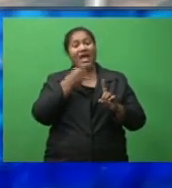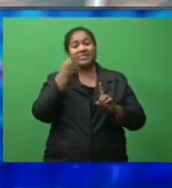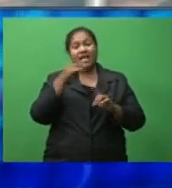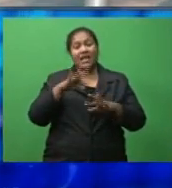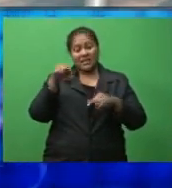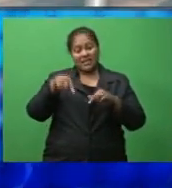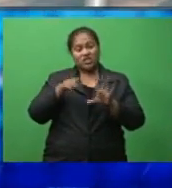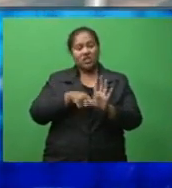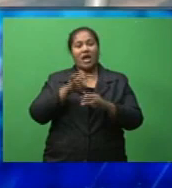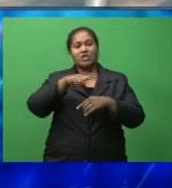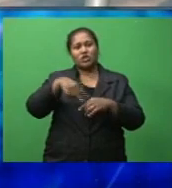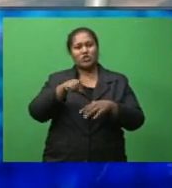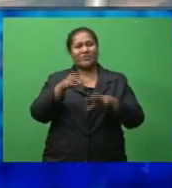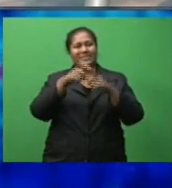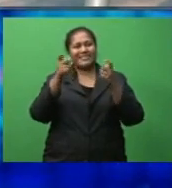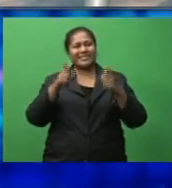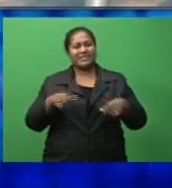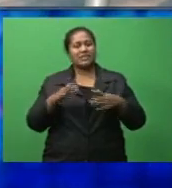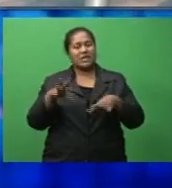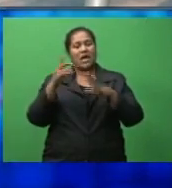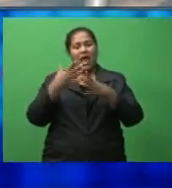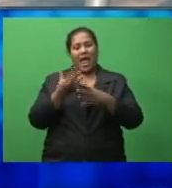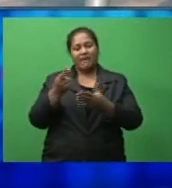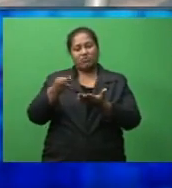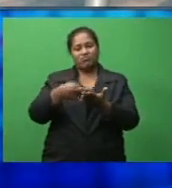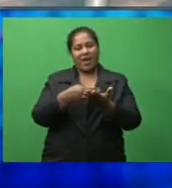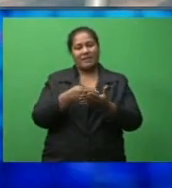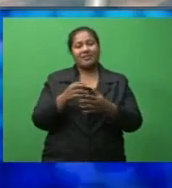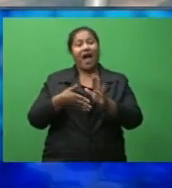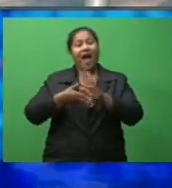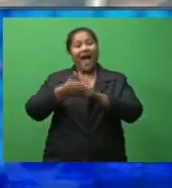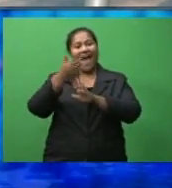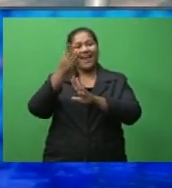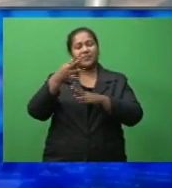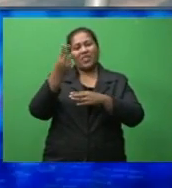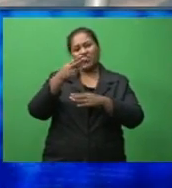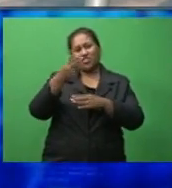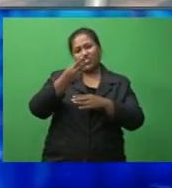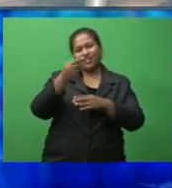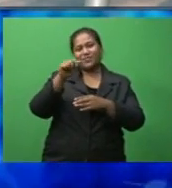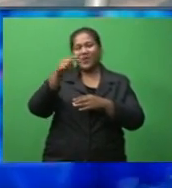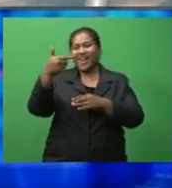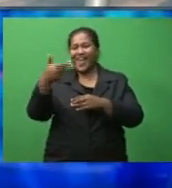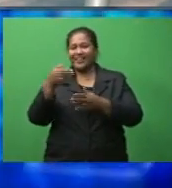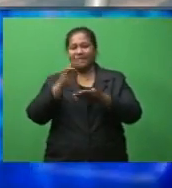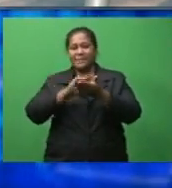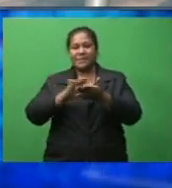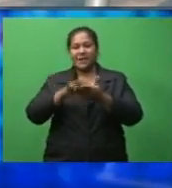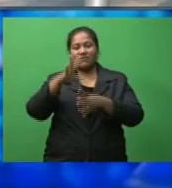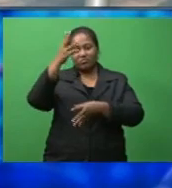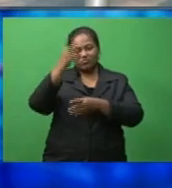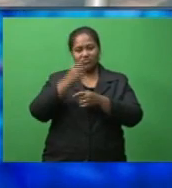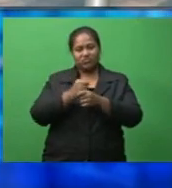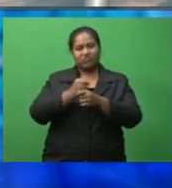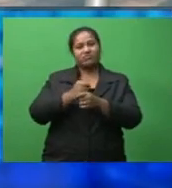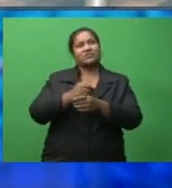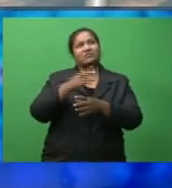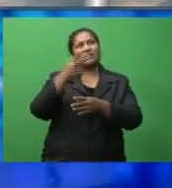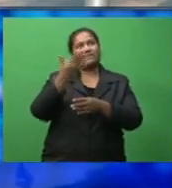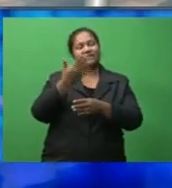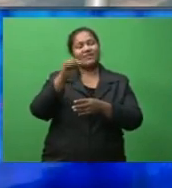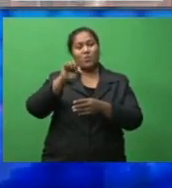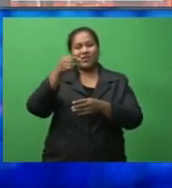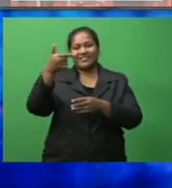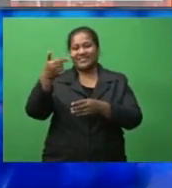City Council's rate collection is the highest, as they have collected 13.8 million from a total invoice sum of 15.7